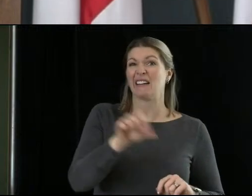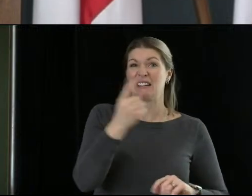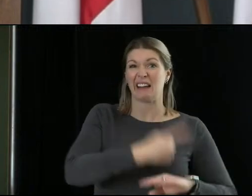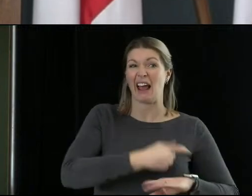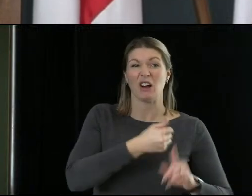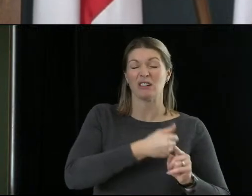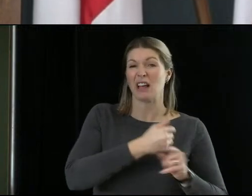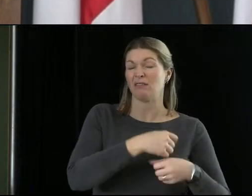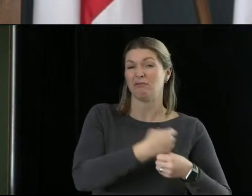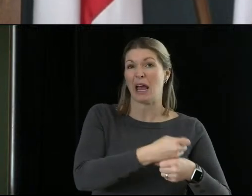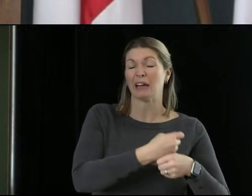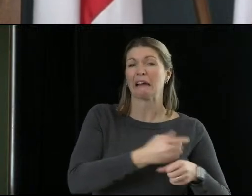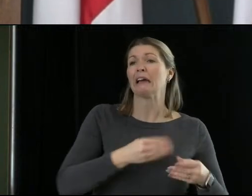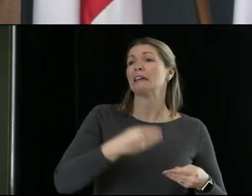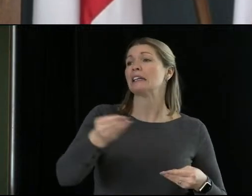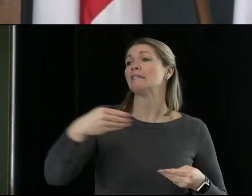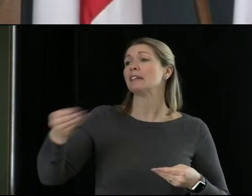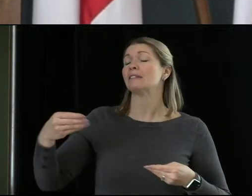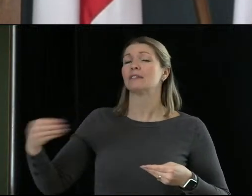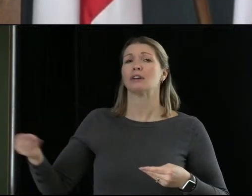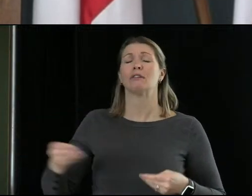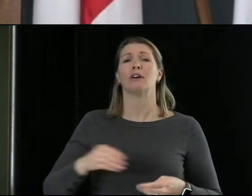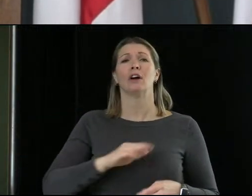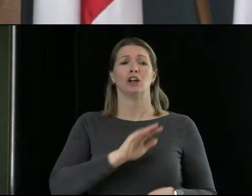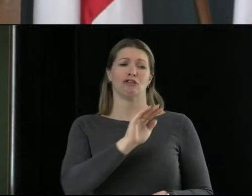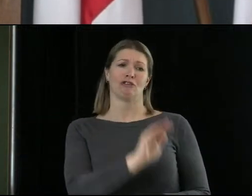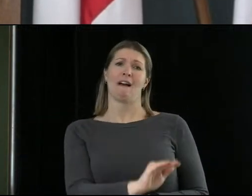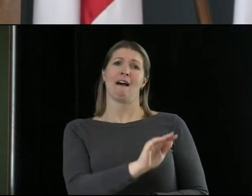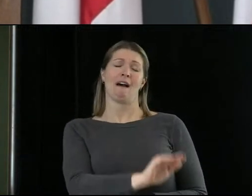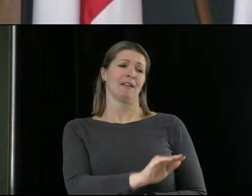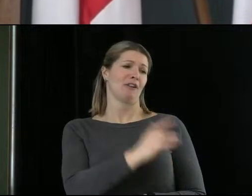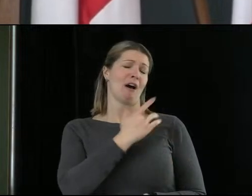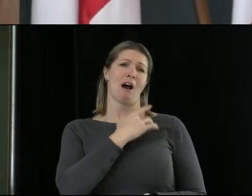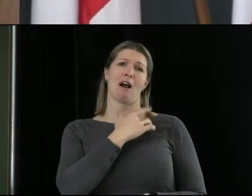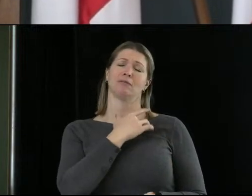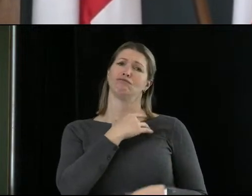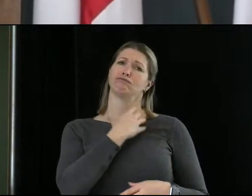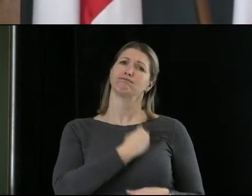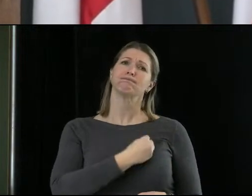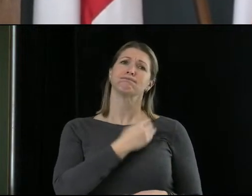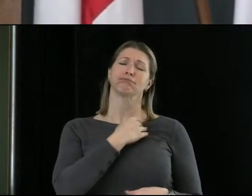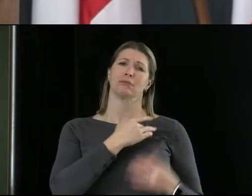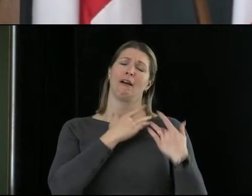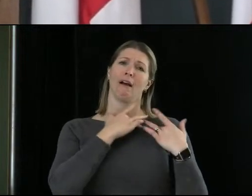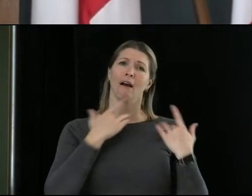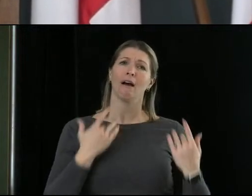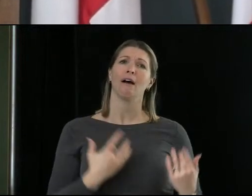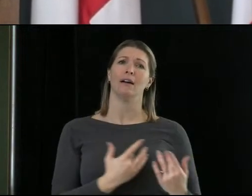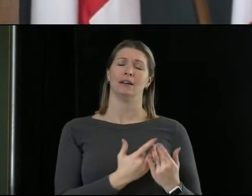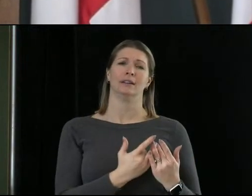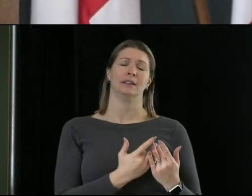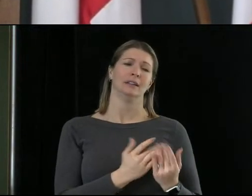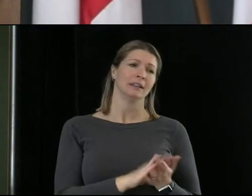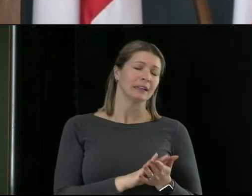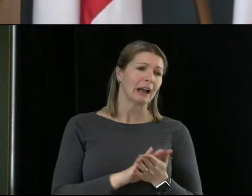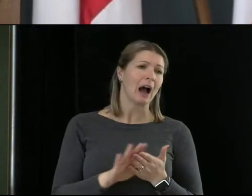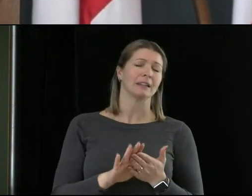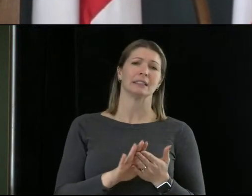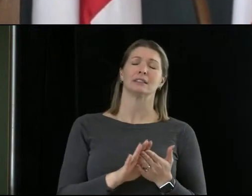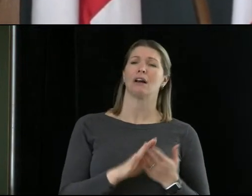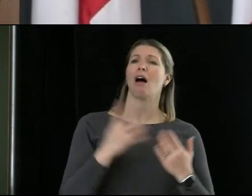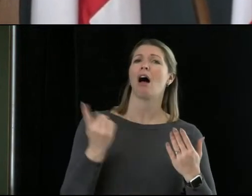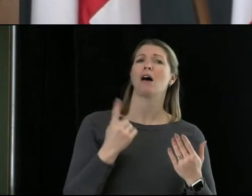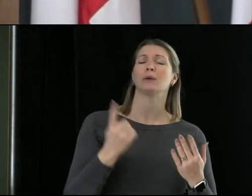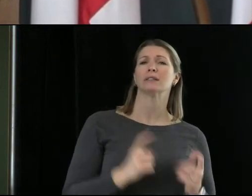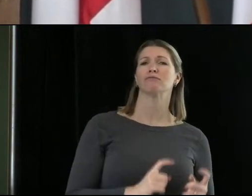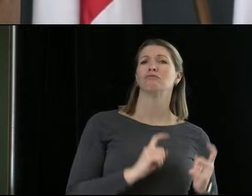Julianne was a very thoughtful child who never outgrew the character of thoughtfulness and kindness.